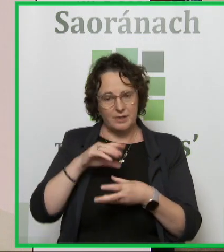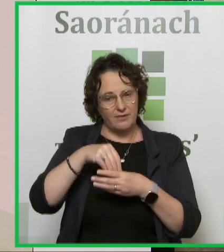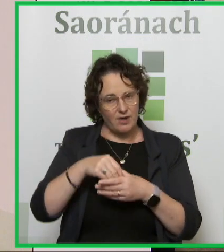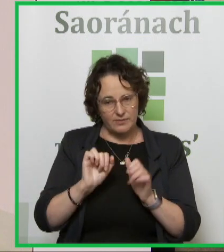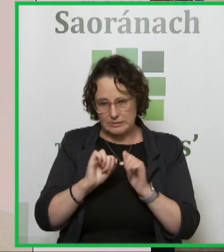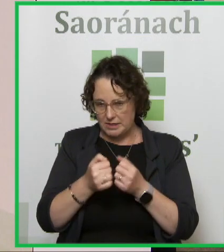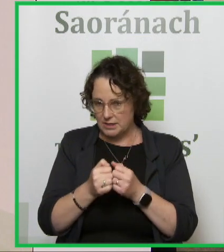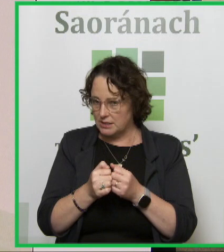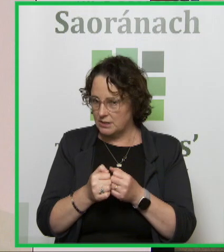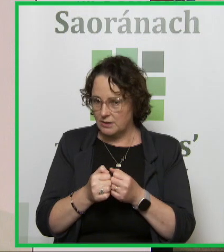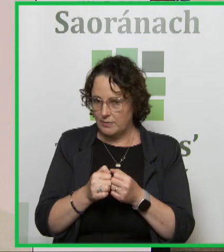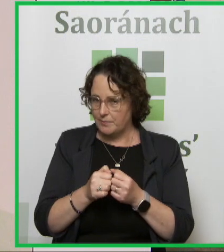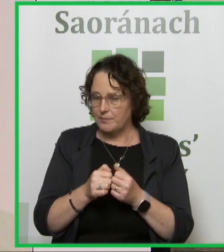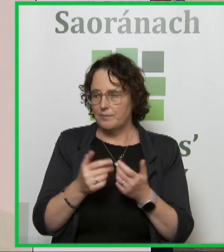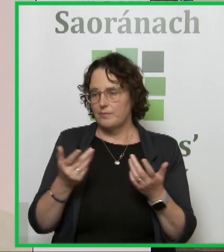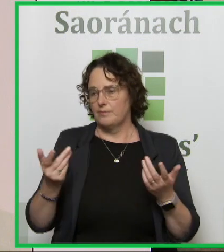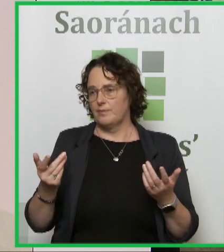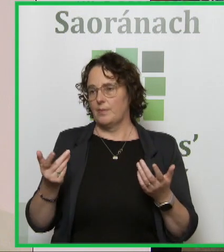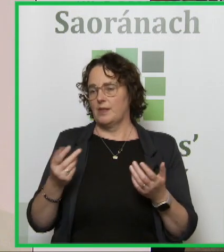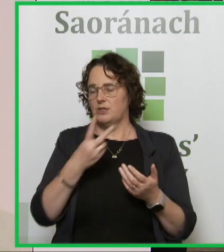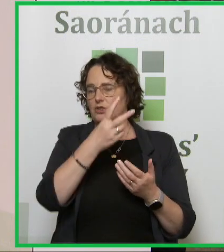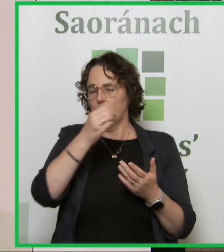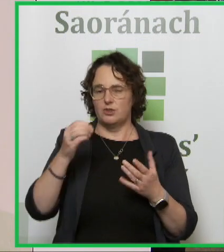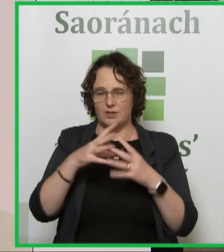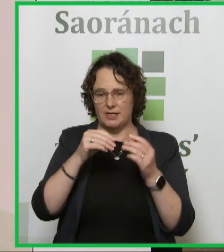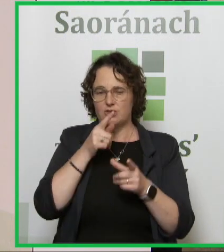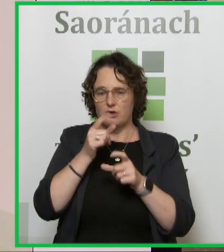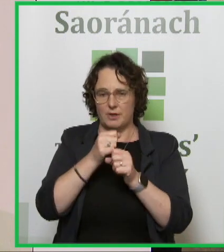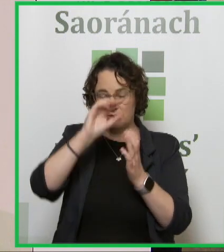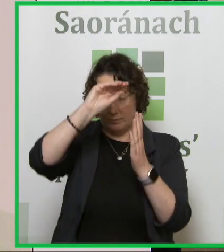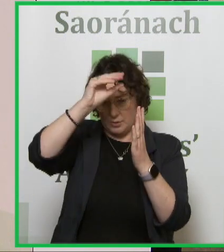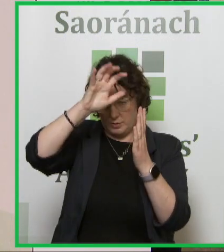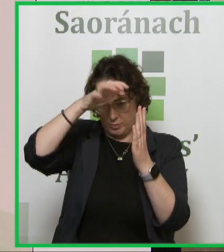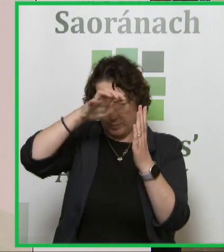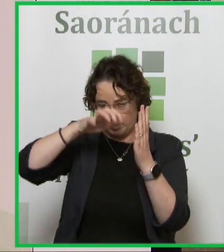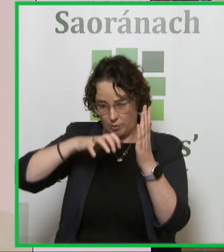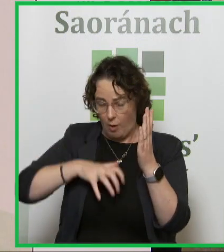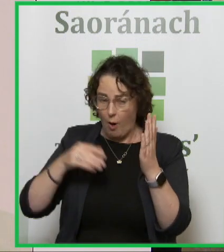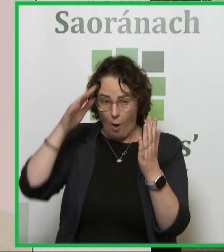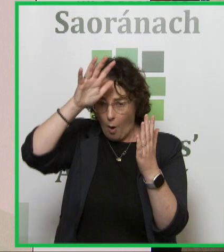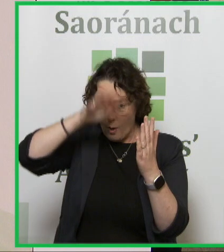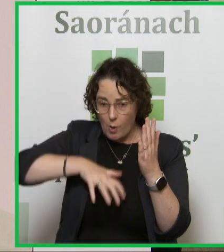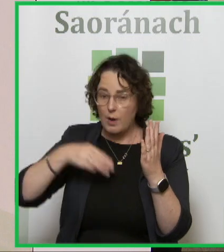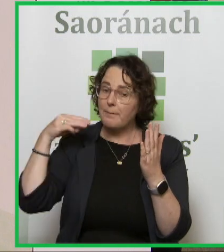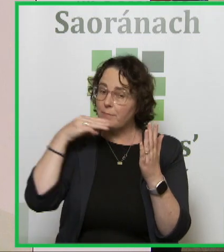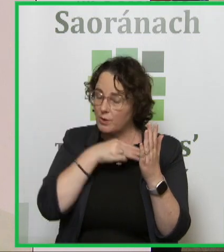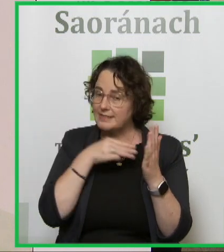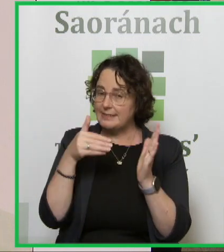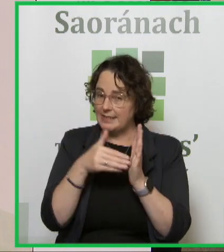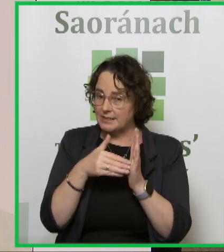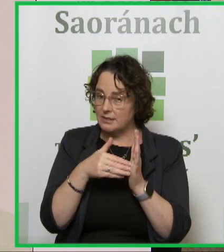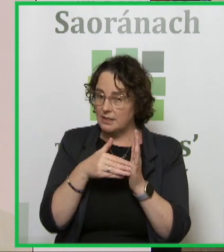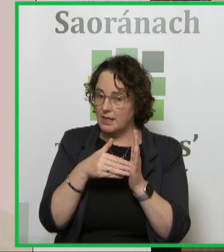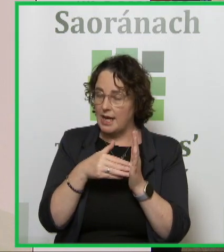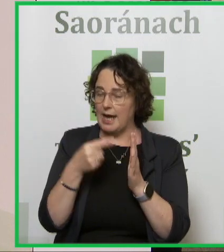I say, where there's a whole list of 200 items, all of which are worthy, can I say, and I have seen people's